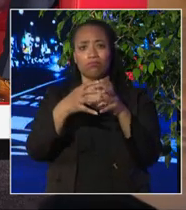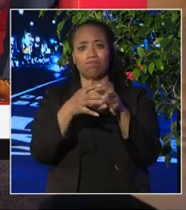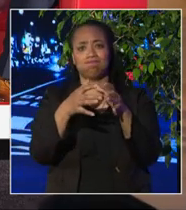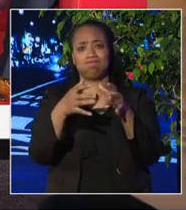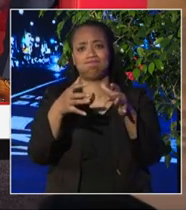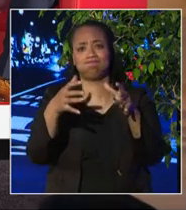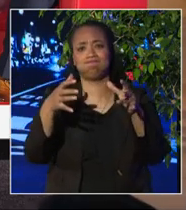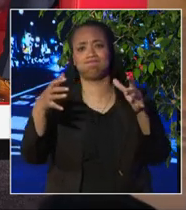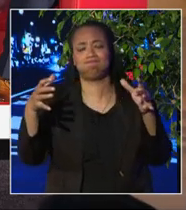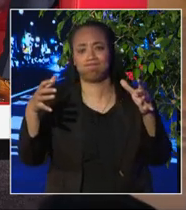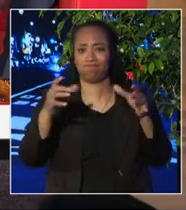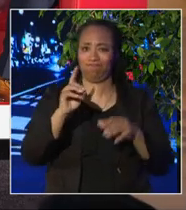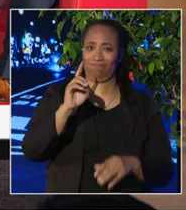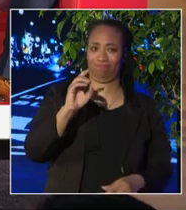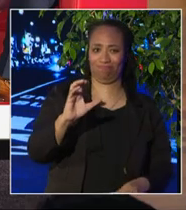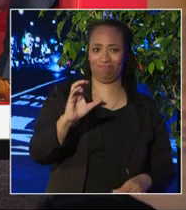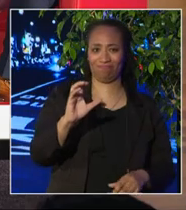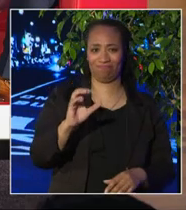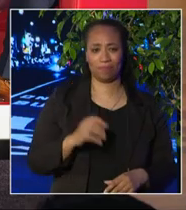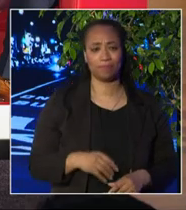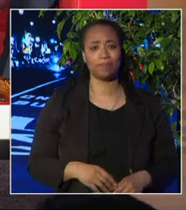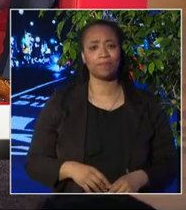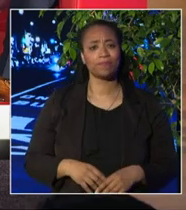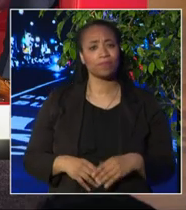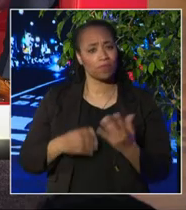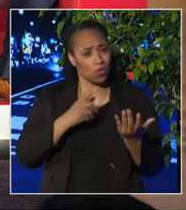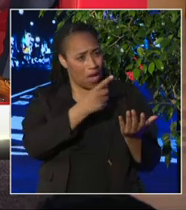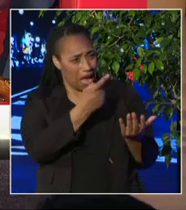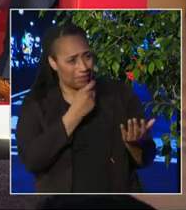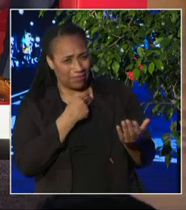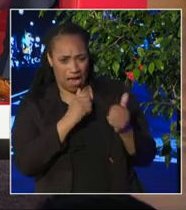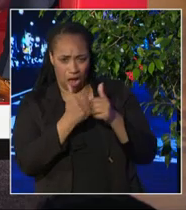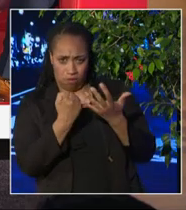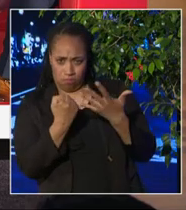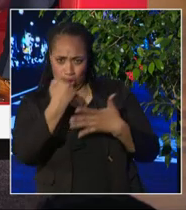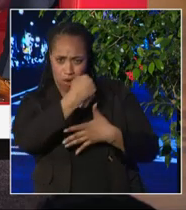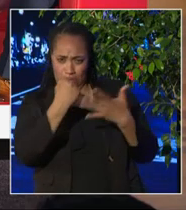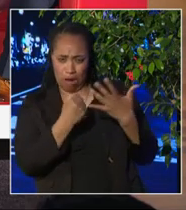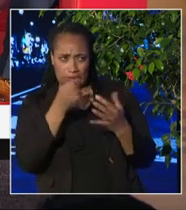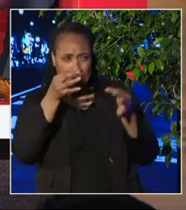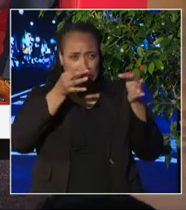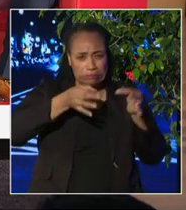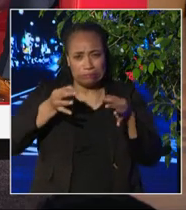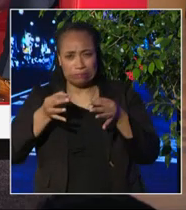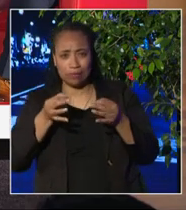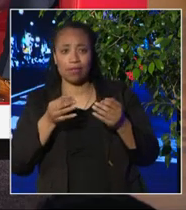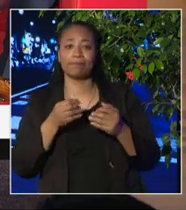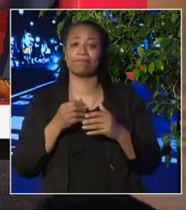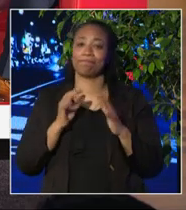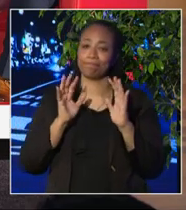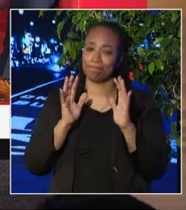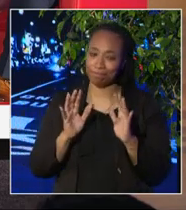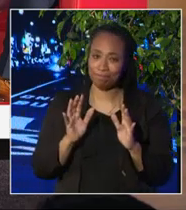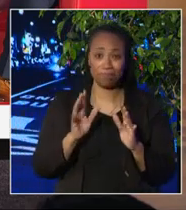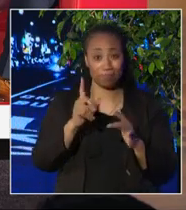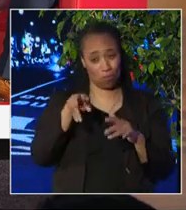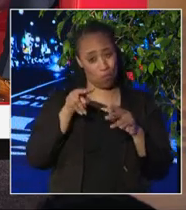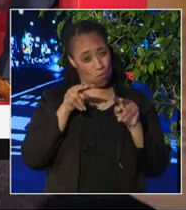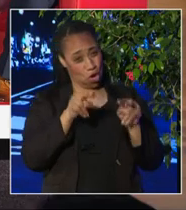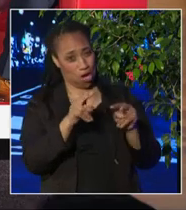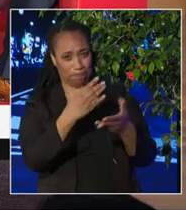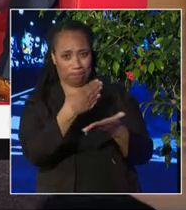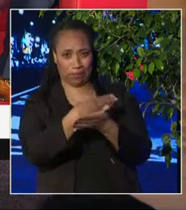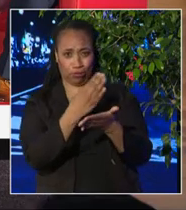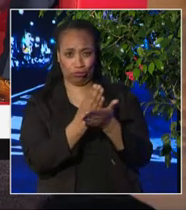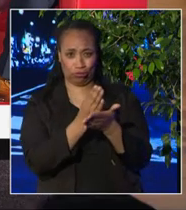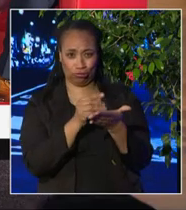I will prioritize those things, we will look to our budget for 26, which we're excited about. We look forward to being able